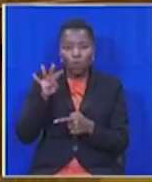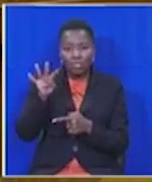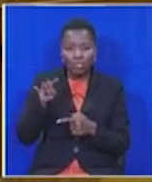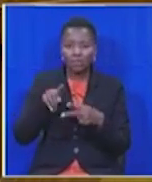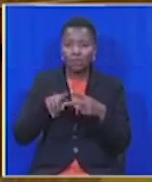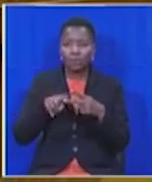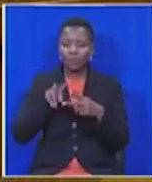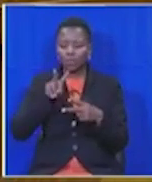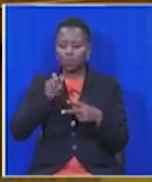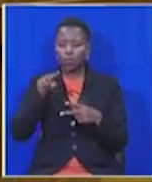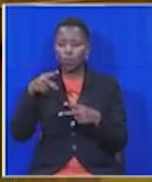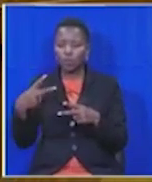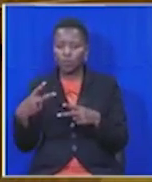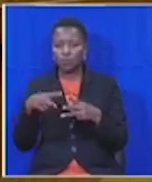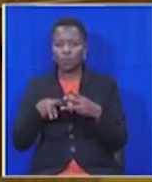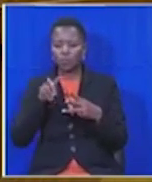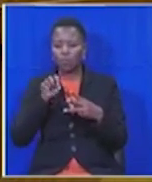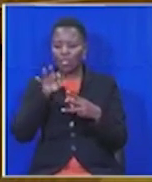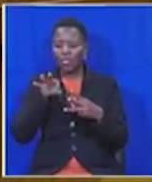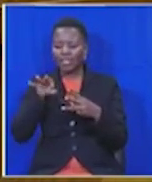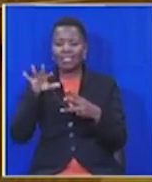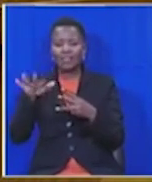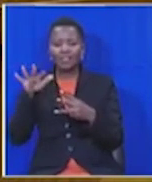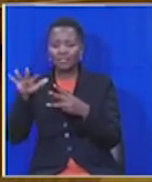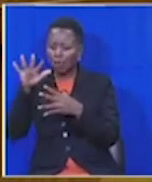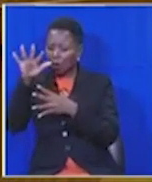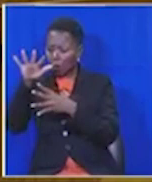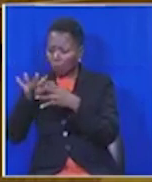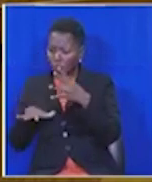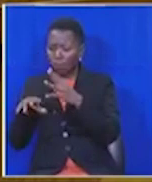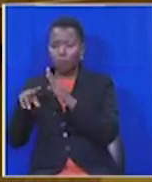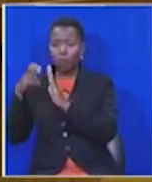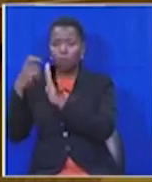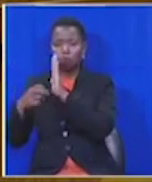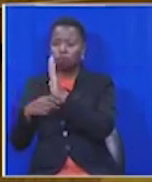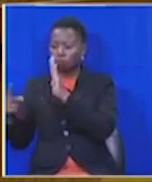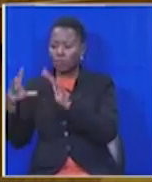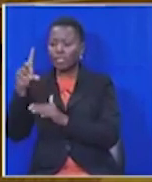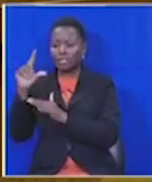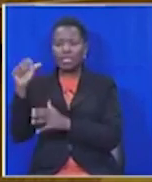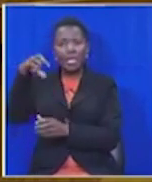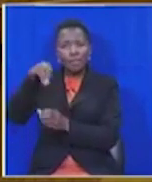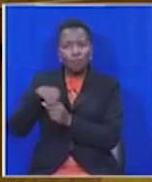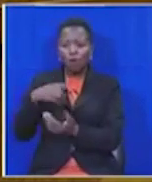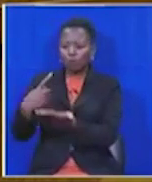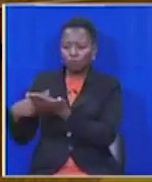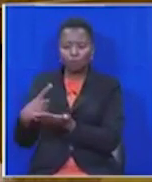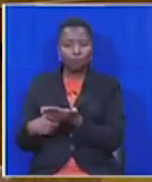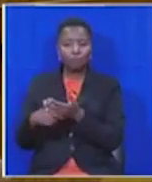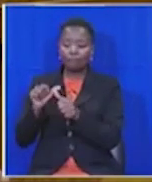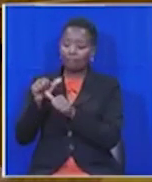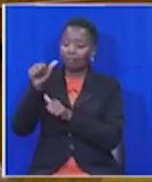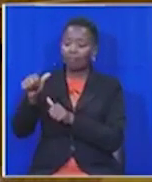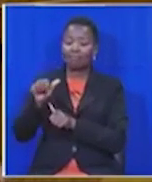2012, 2013, 15, we all hope that the DA was with us until later